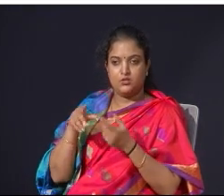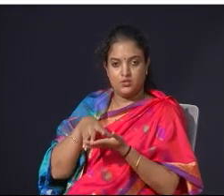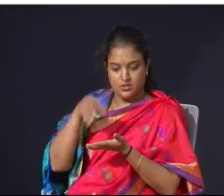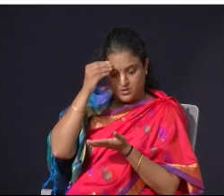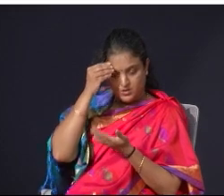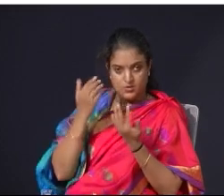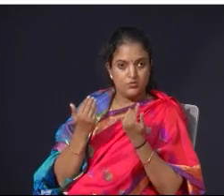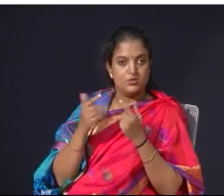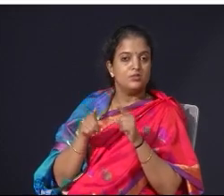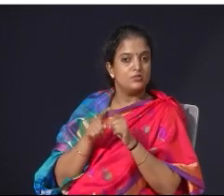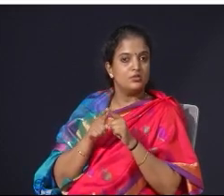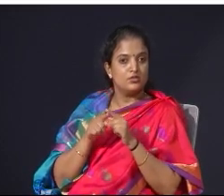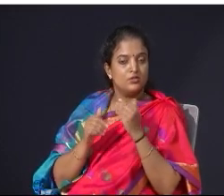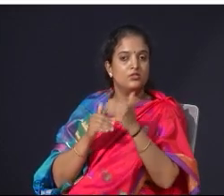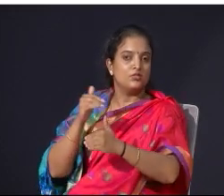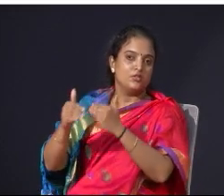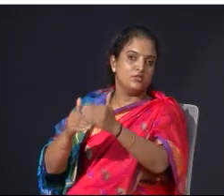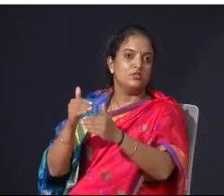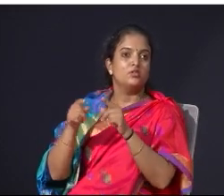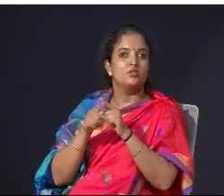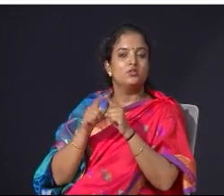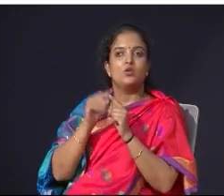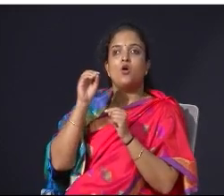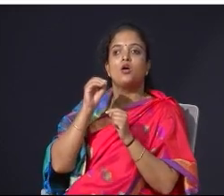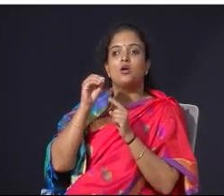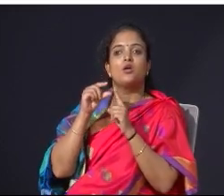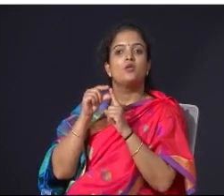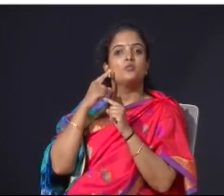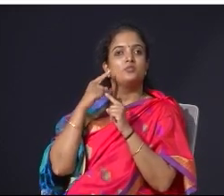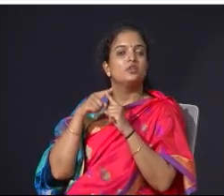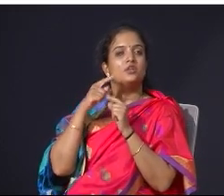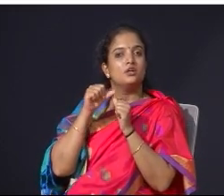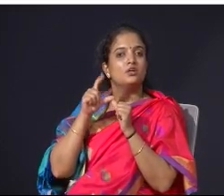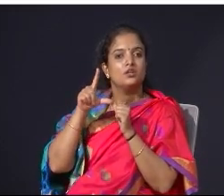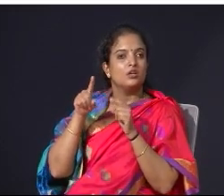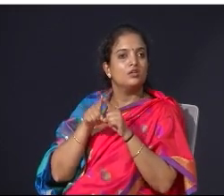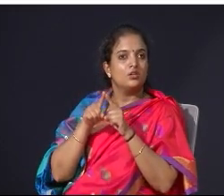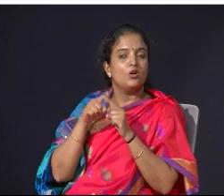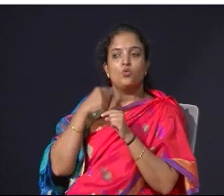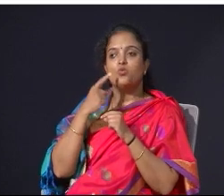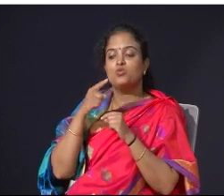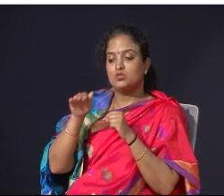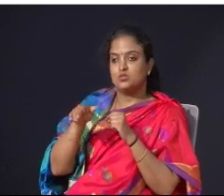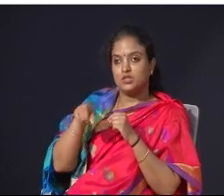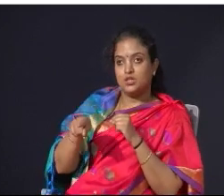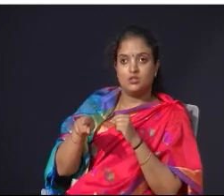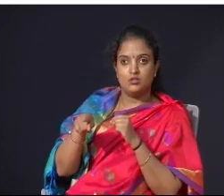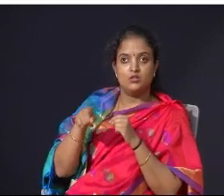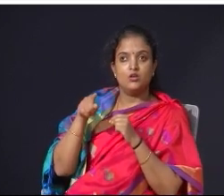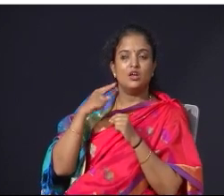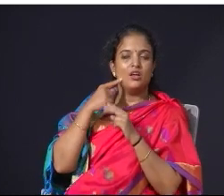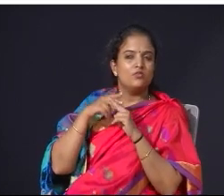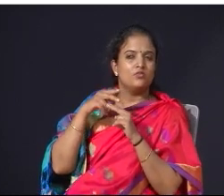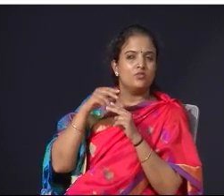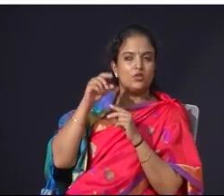how to use his vision. The optical skills will develop by themselves. But for a child with low vision,